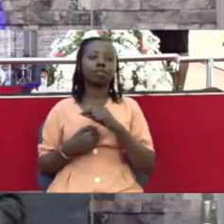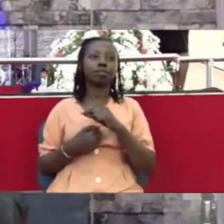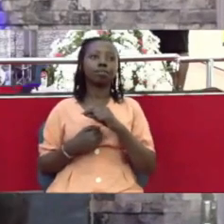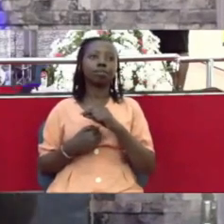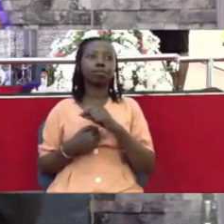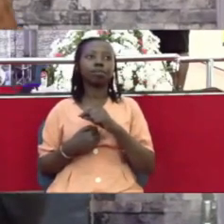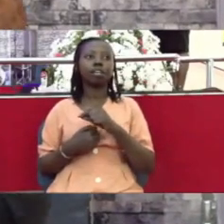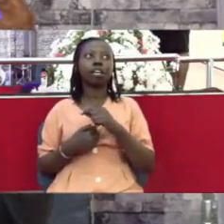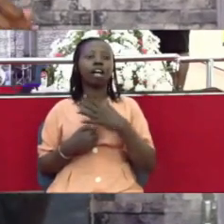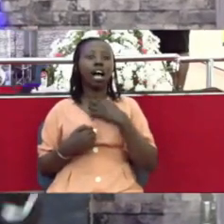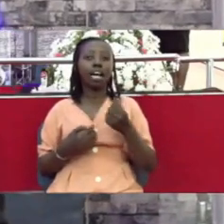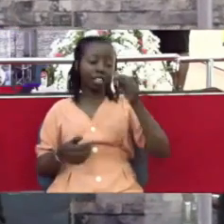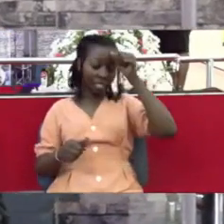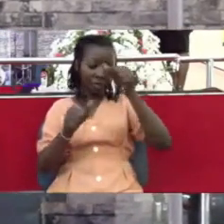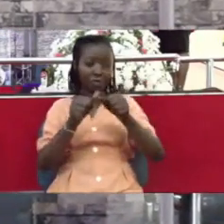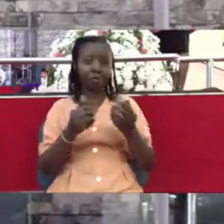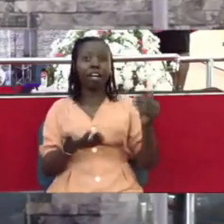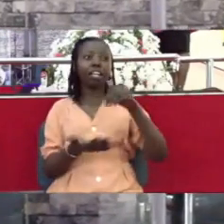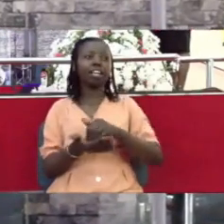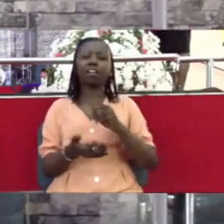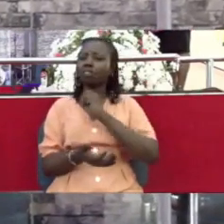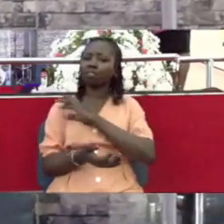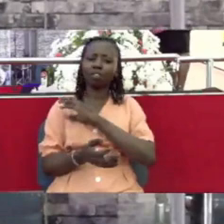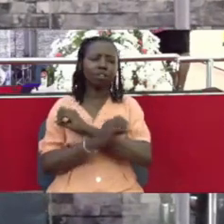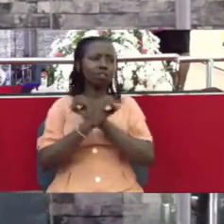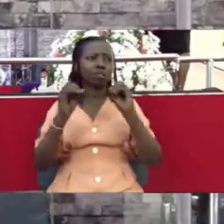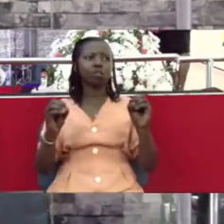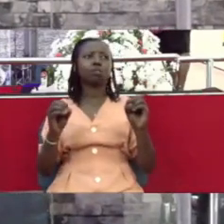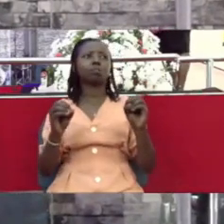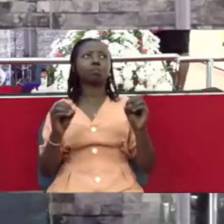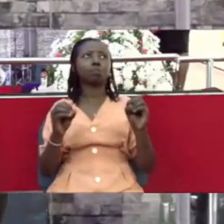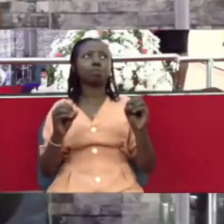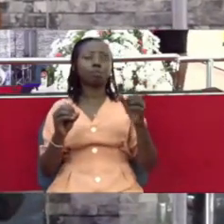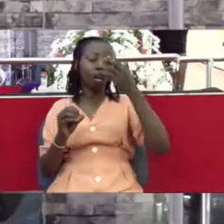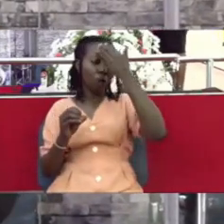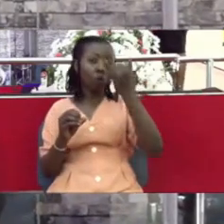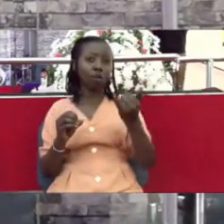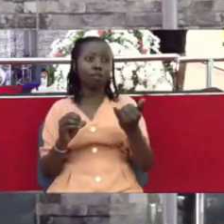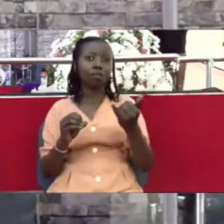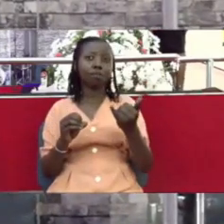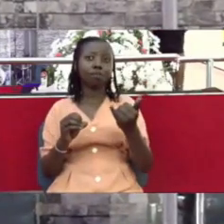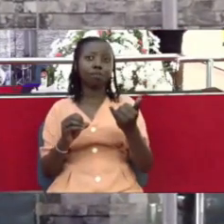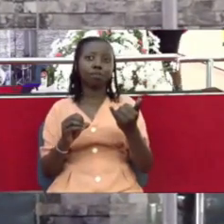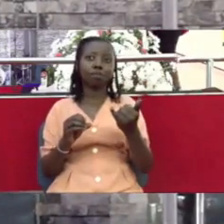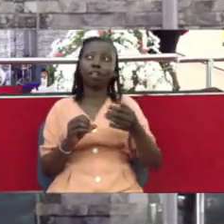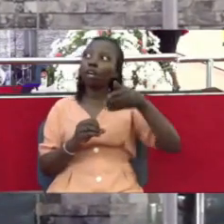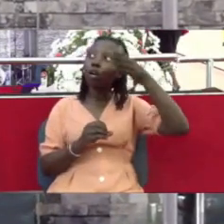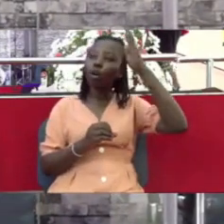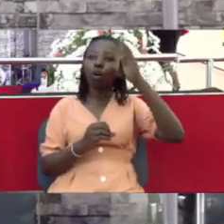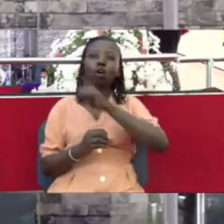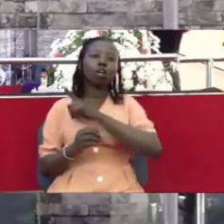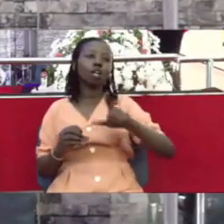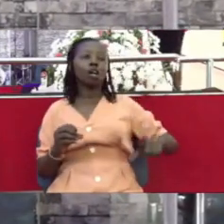And we are reminding ourselves that we should not fear. Na tunajikumbusha kwamba tusiogope. Because God is our God, the Lord is our